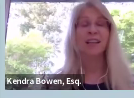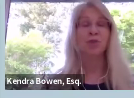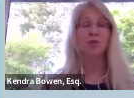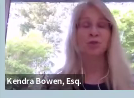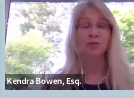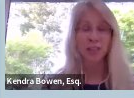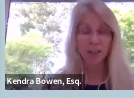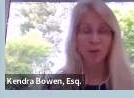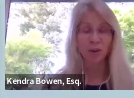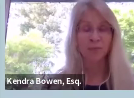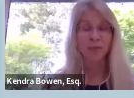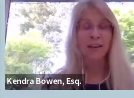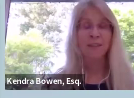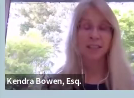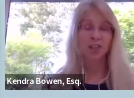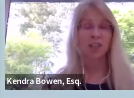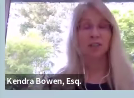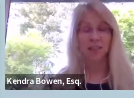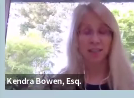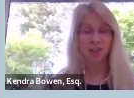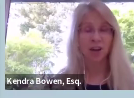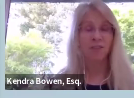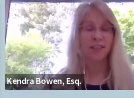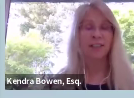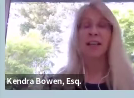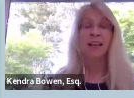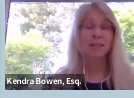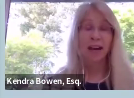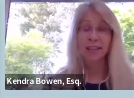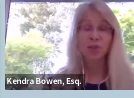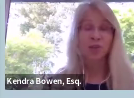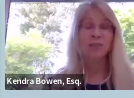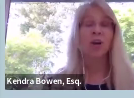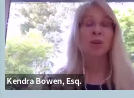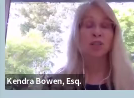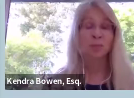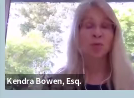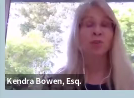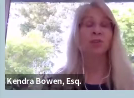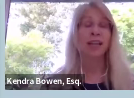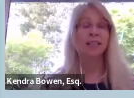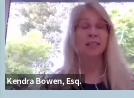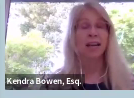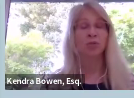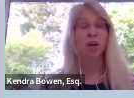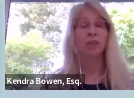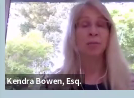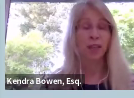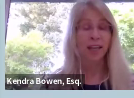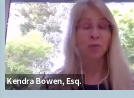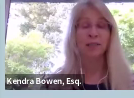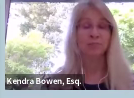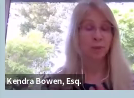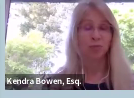the next time you visit your physician or physician's office. I think you can even go onto the portal and download